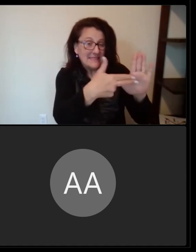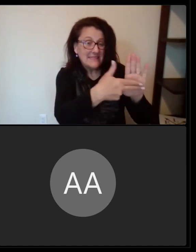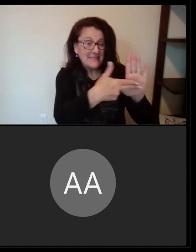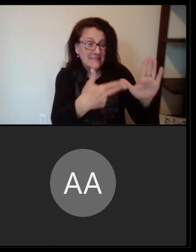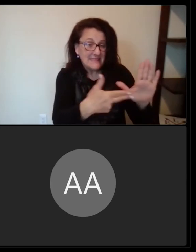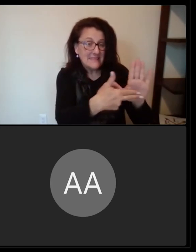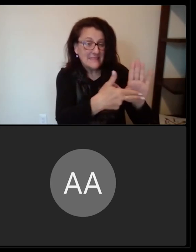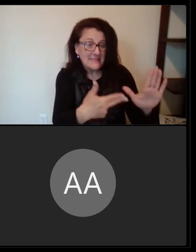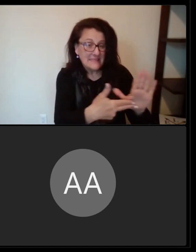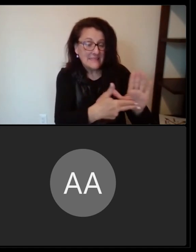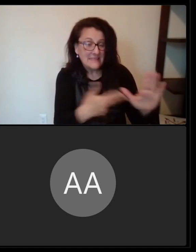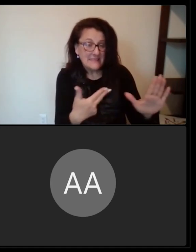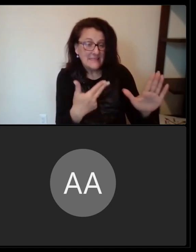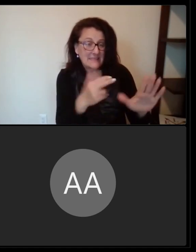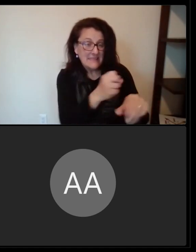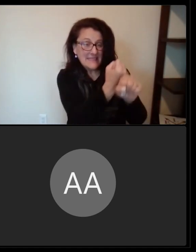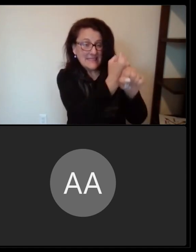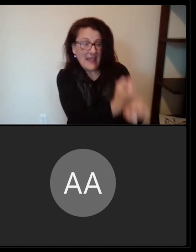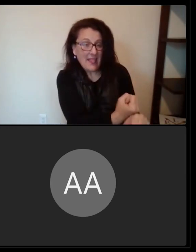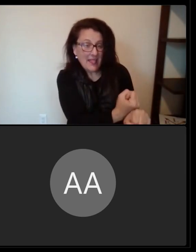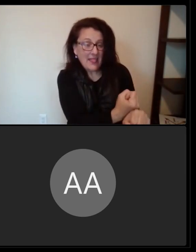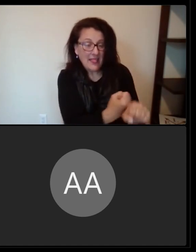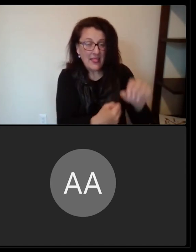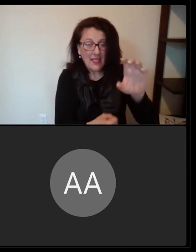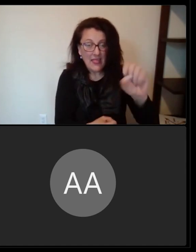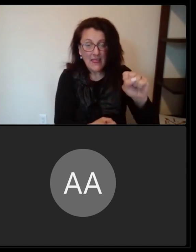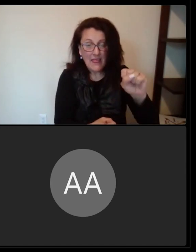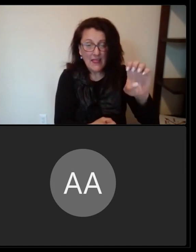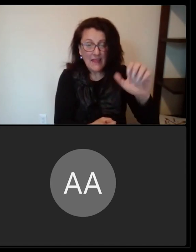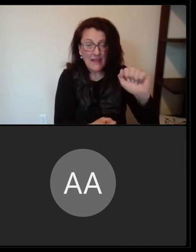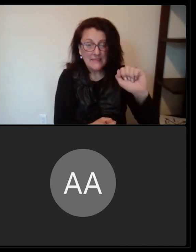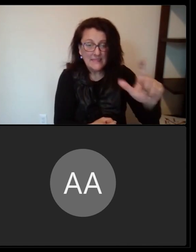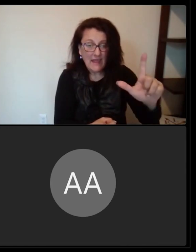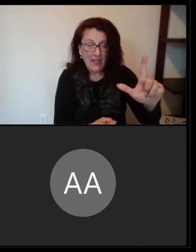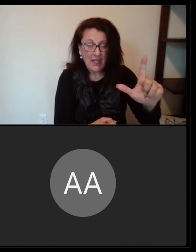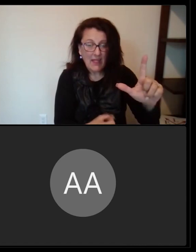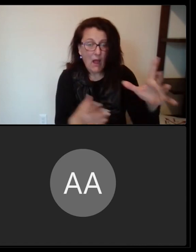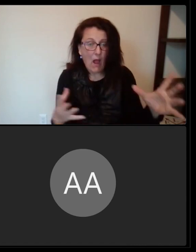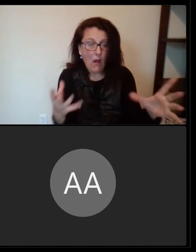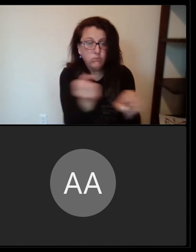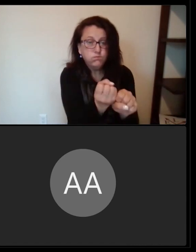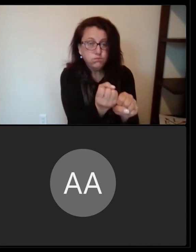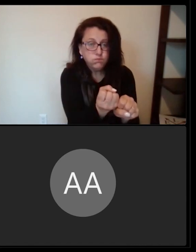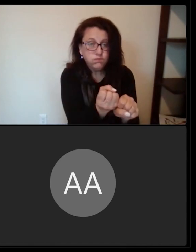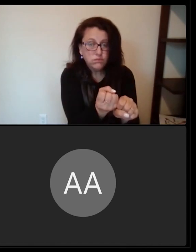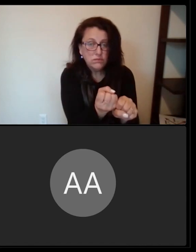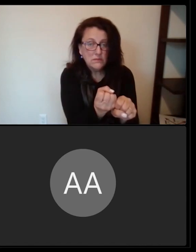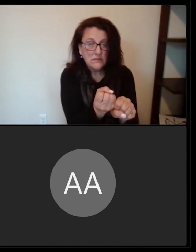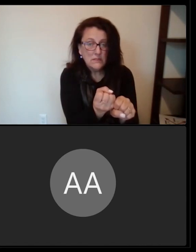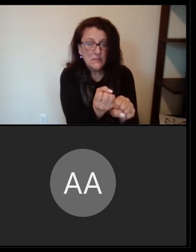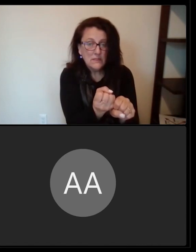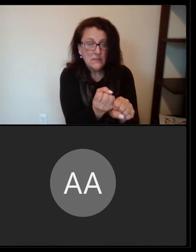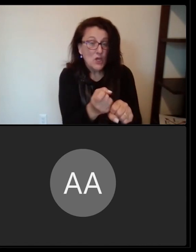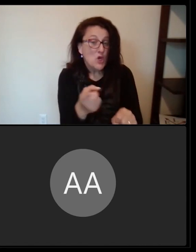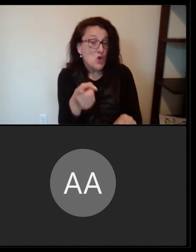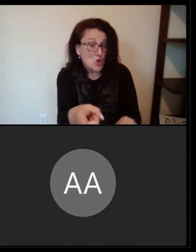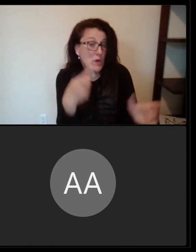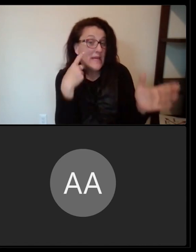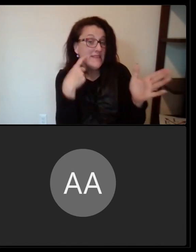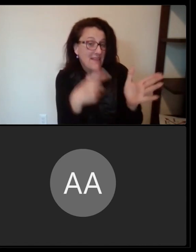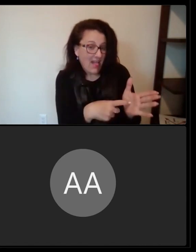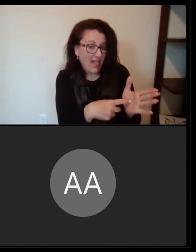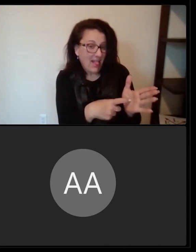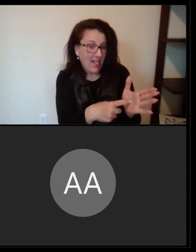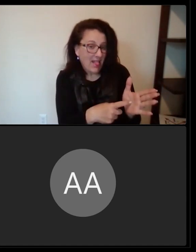here. So both sealing the leveler and sealing the compartment so that you can tell if there's